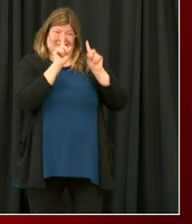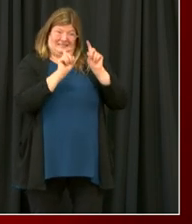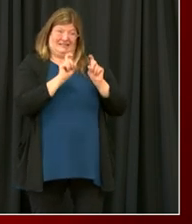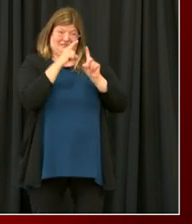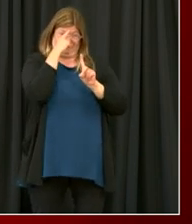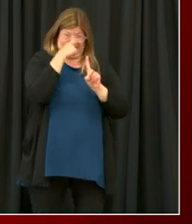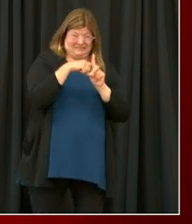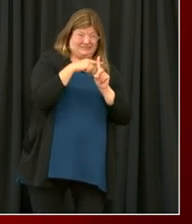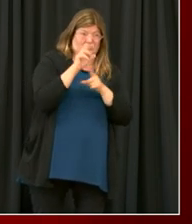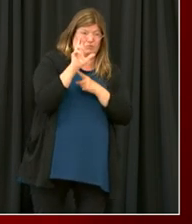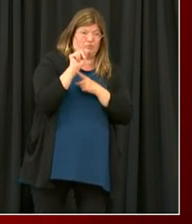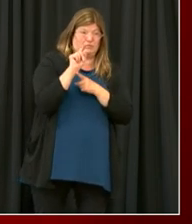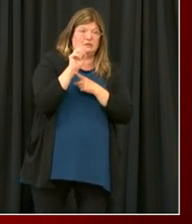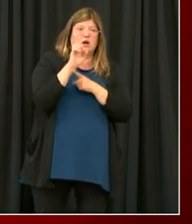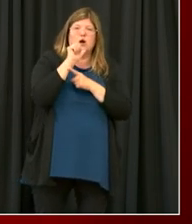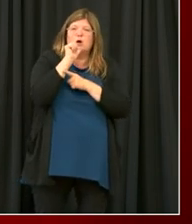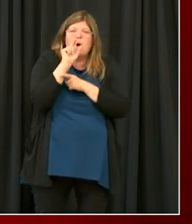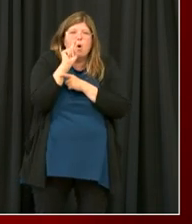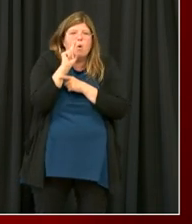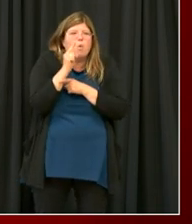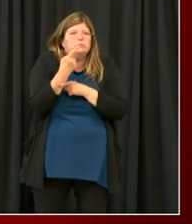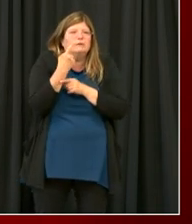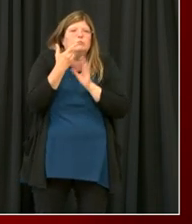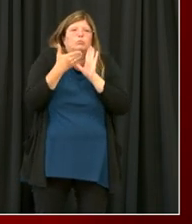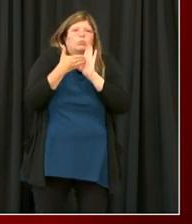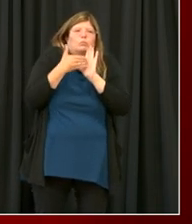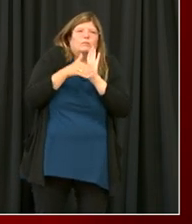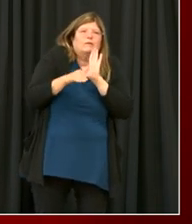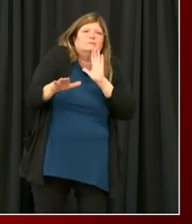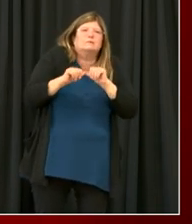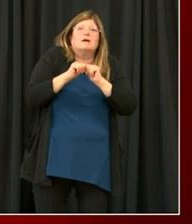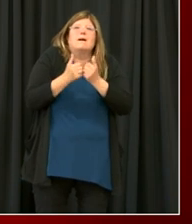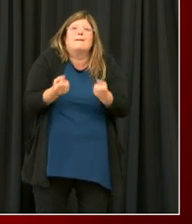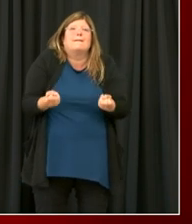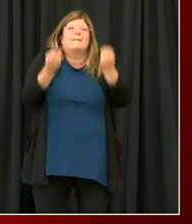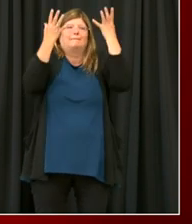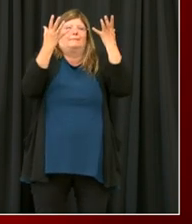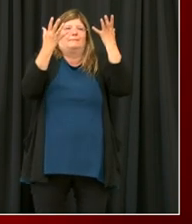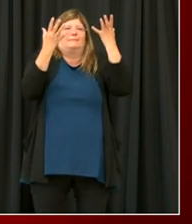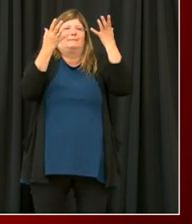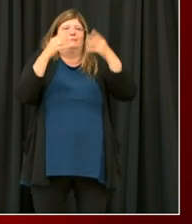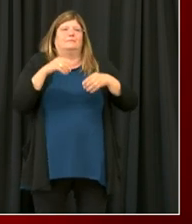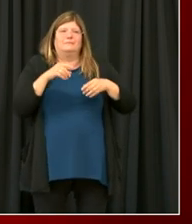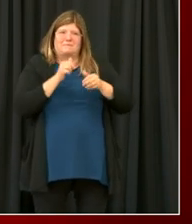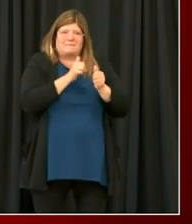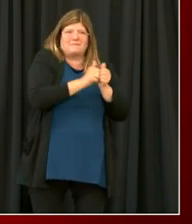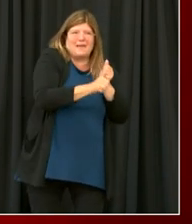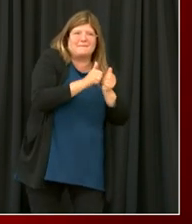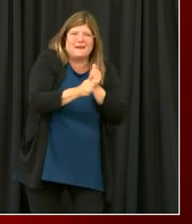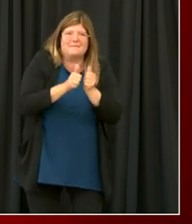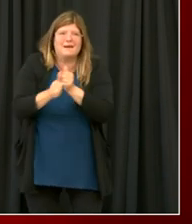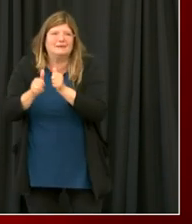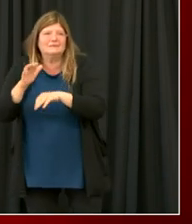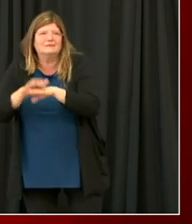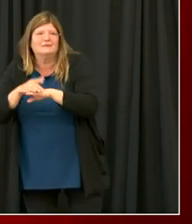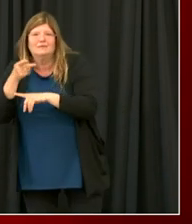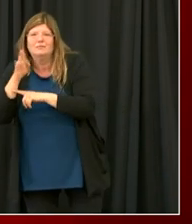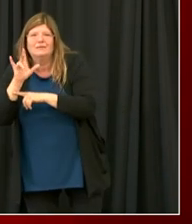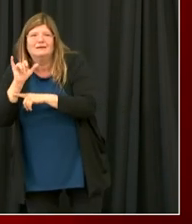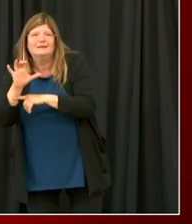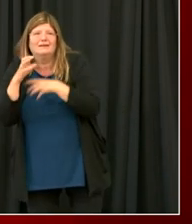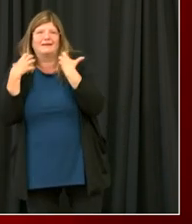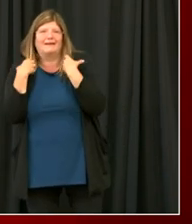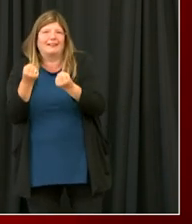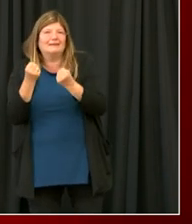not only a reflection of how many tests were done at the public health lab, it also includes tests that were done by